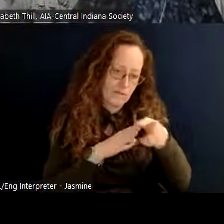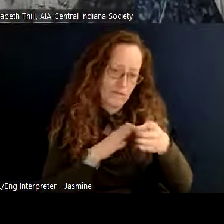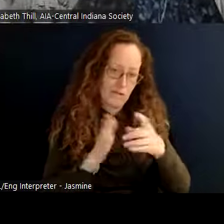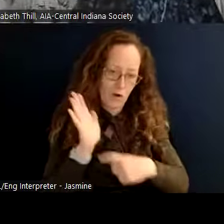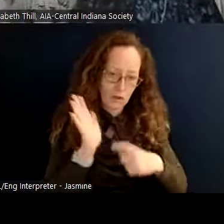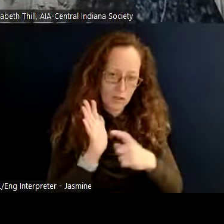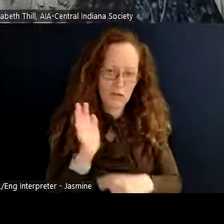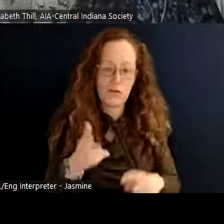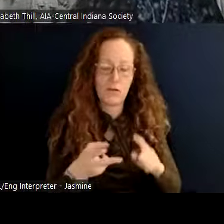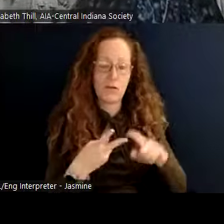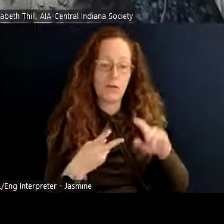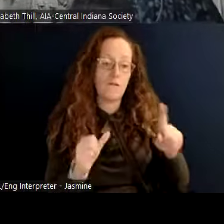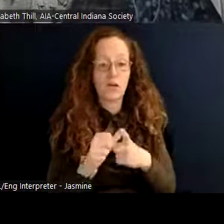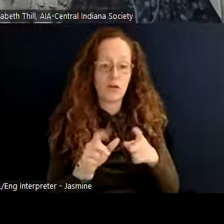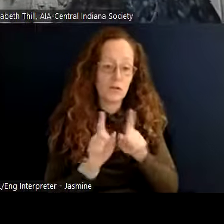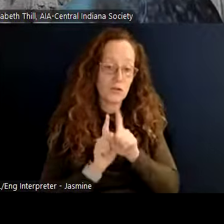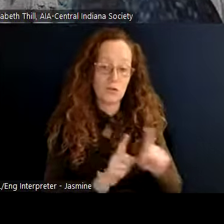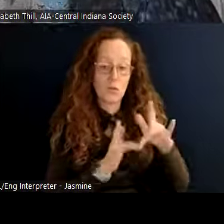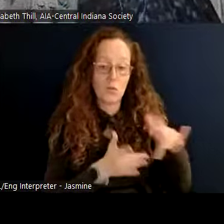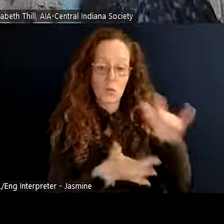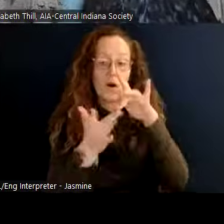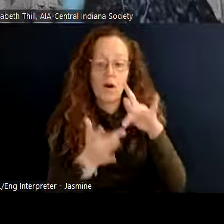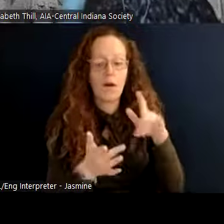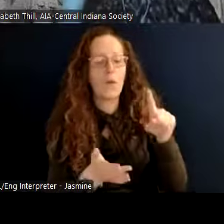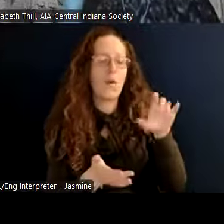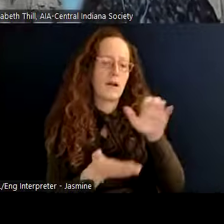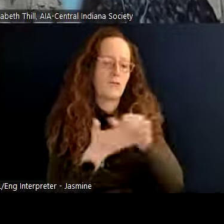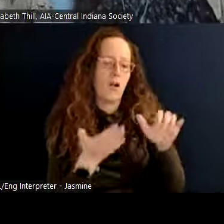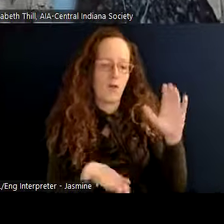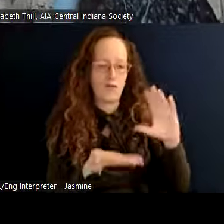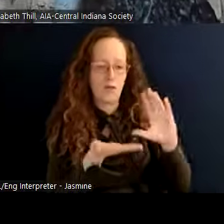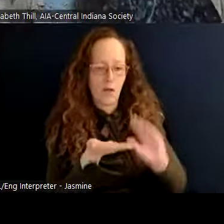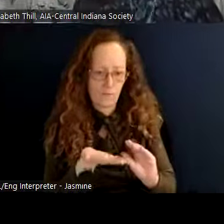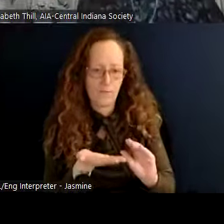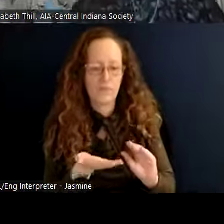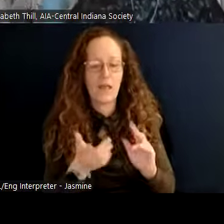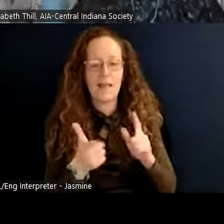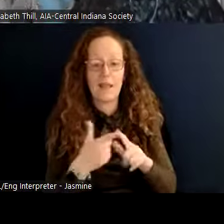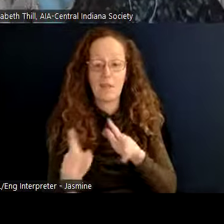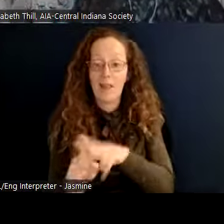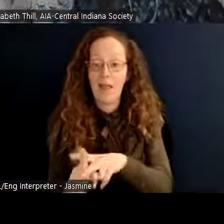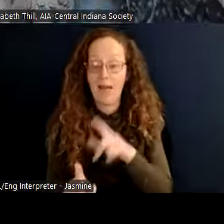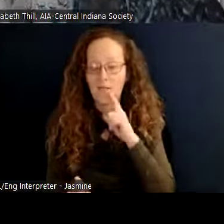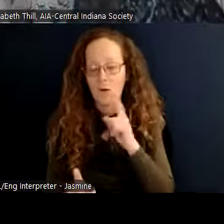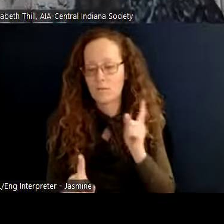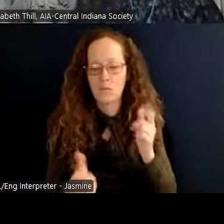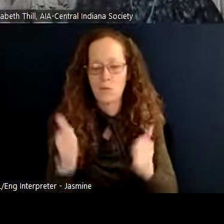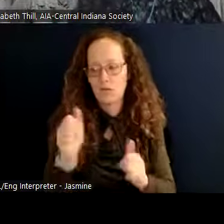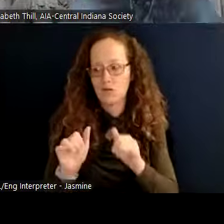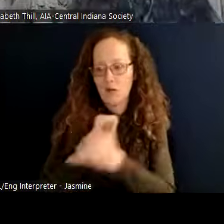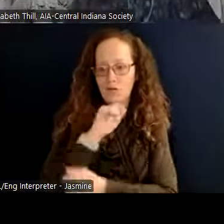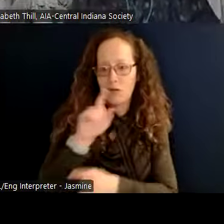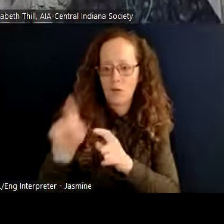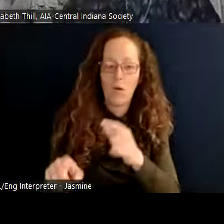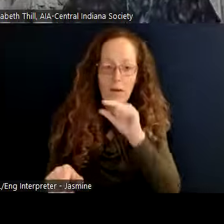off your first AIA tour, which you can then immediately apply to wonderful food in Italy or wherever you're going. You